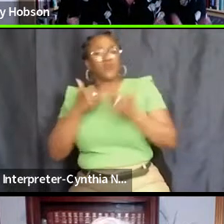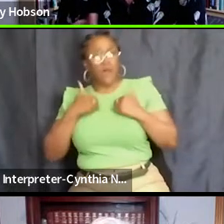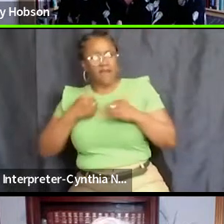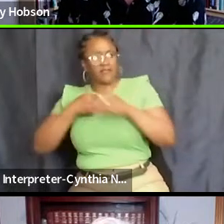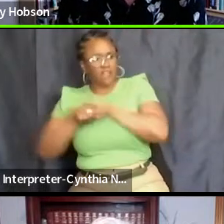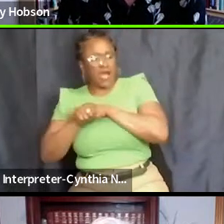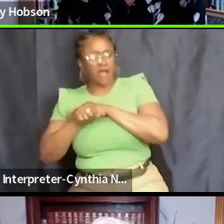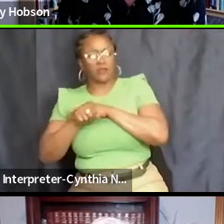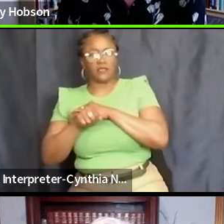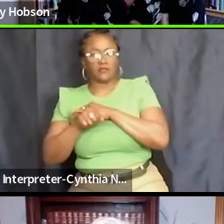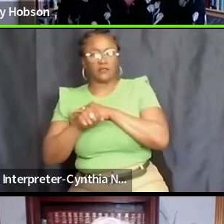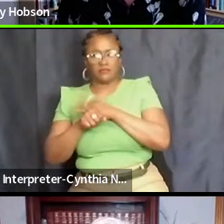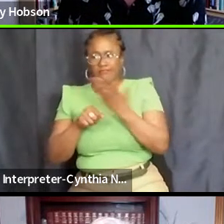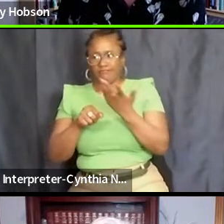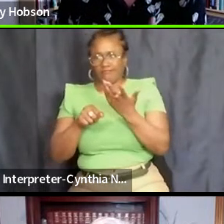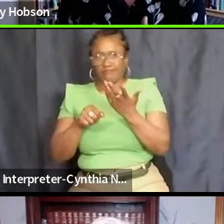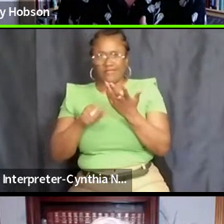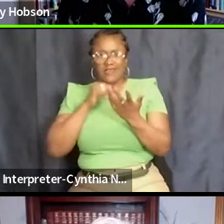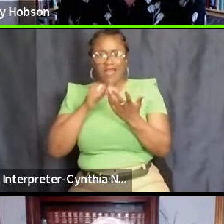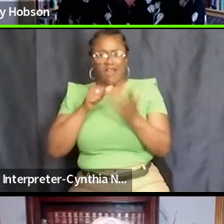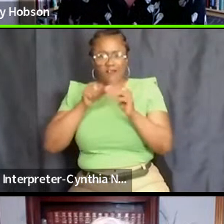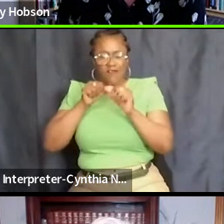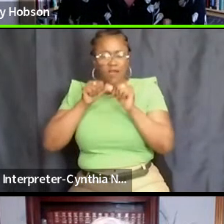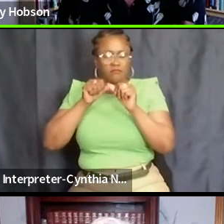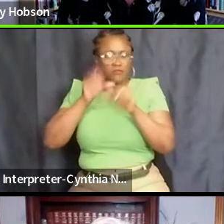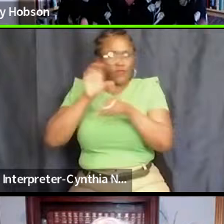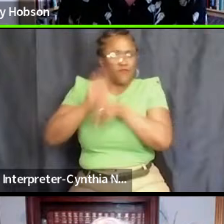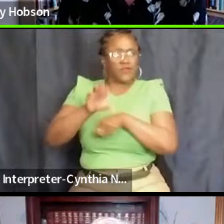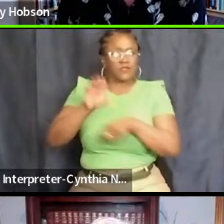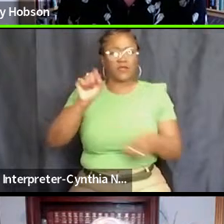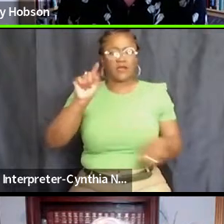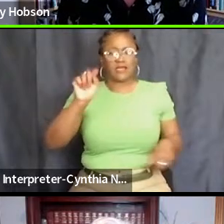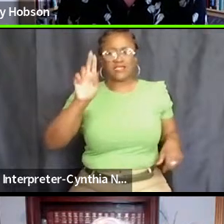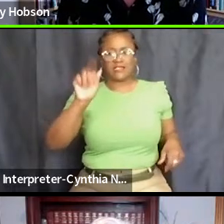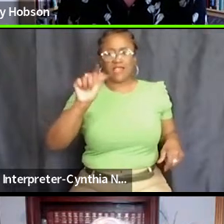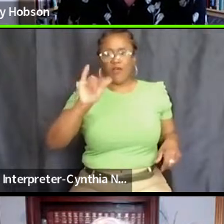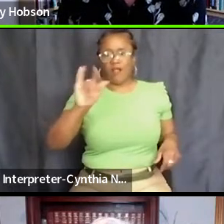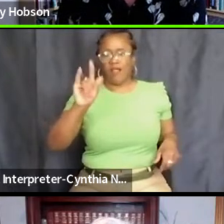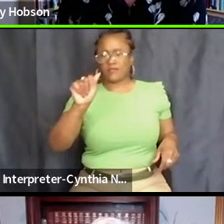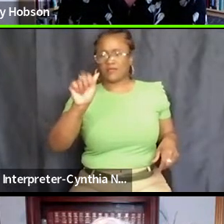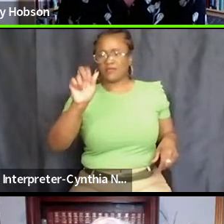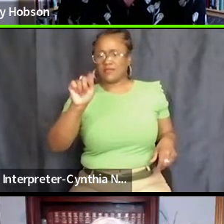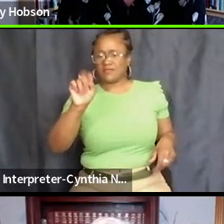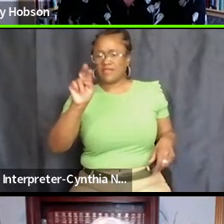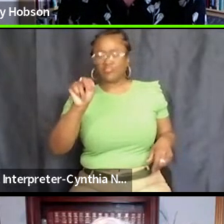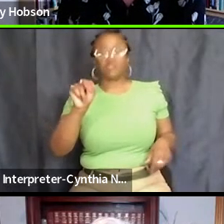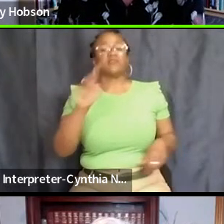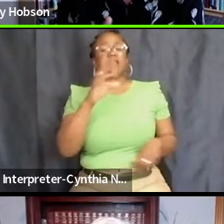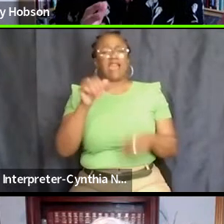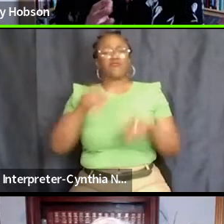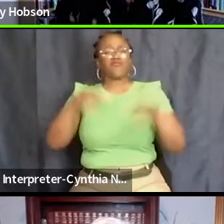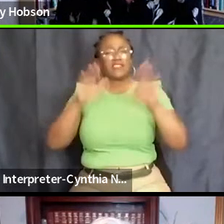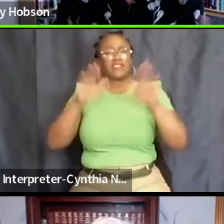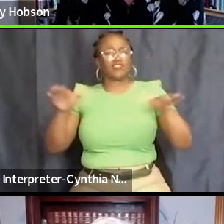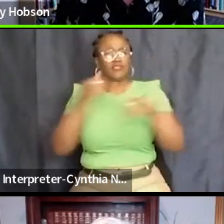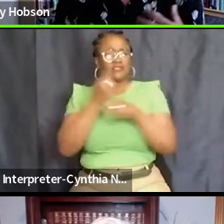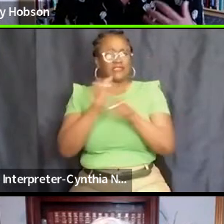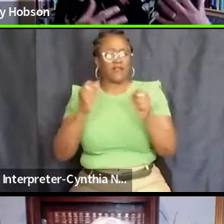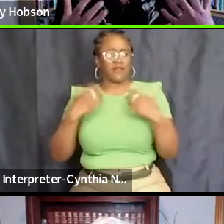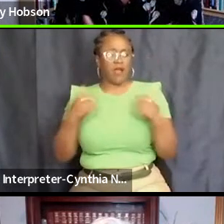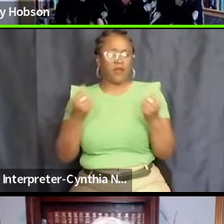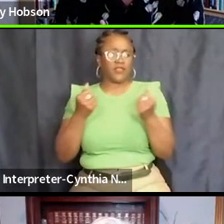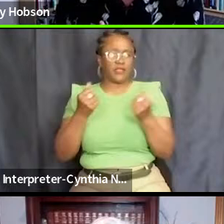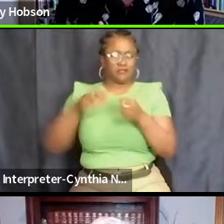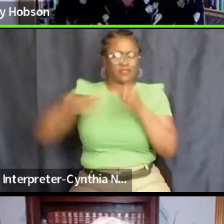child, opposing coerced sterilization and population control, and the right to raise children in safe and healthy environments, not in